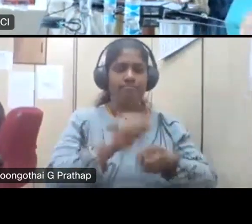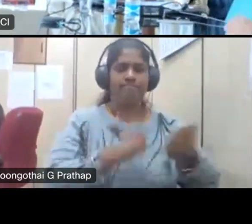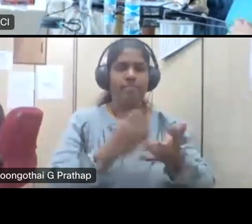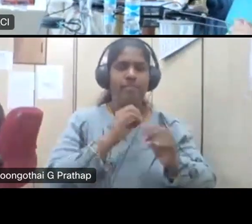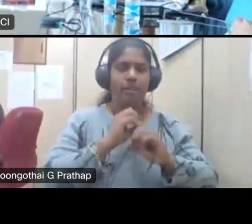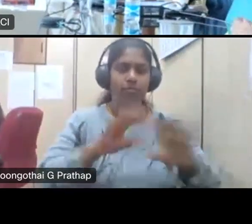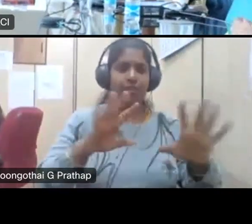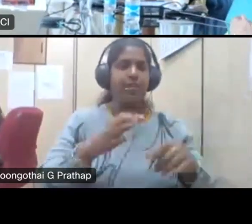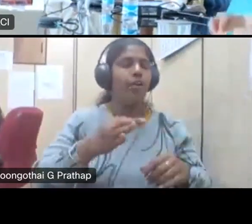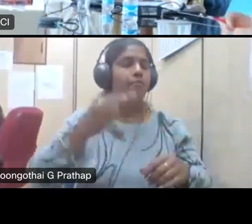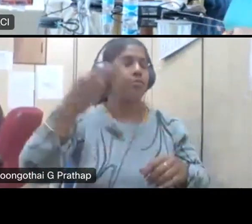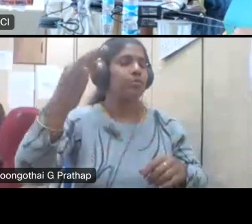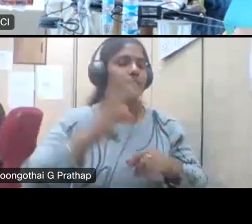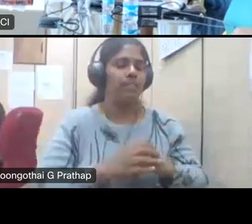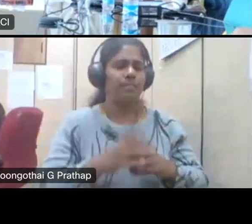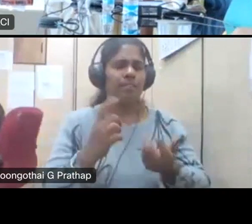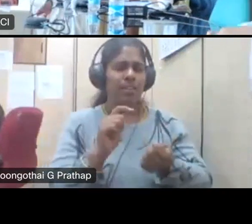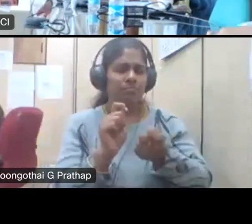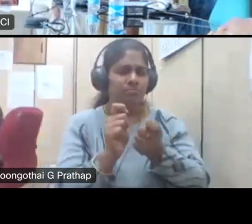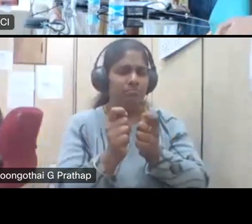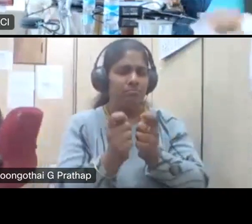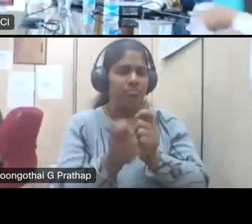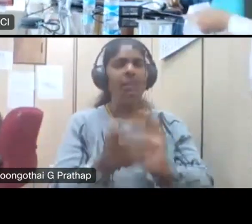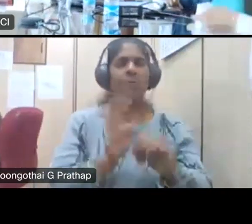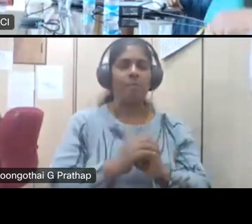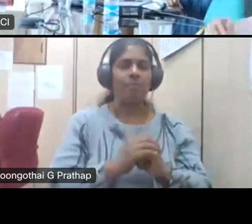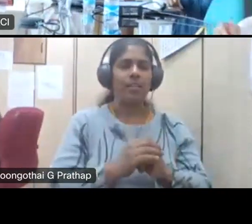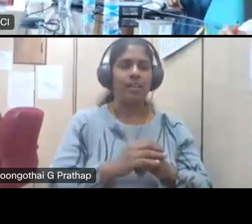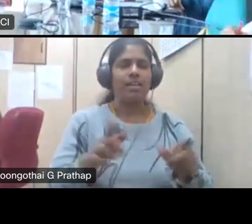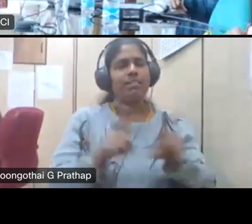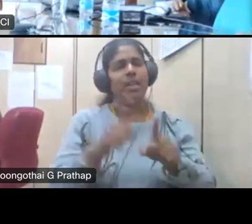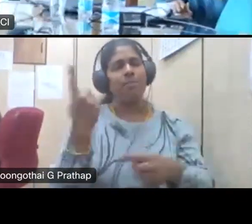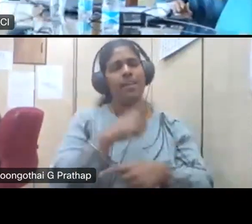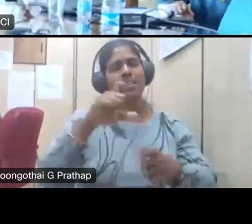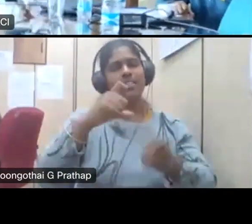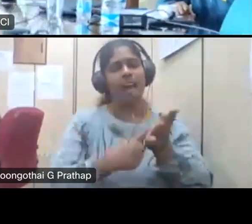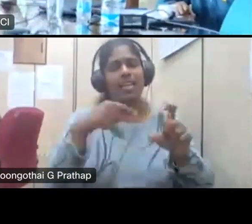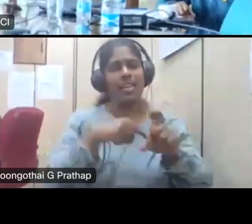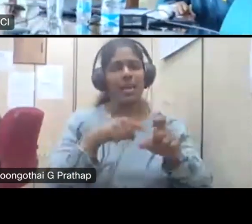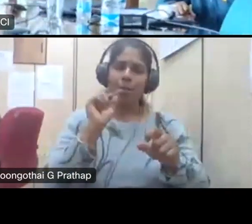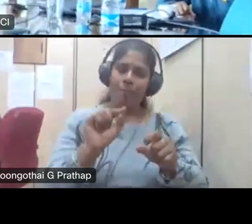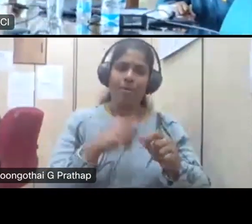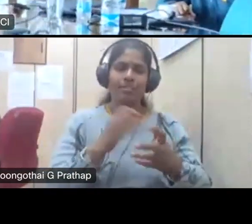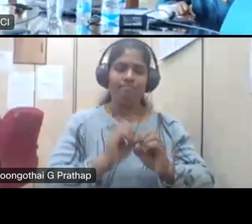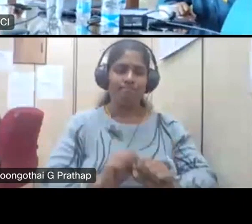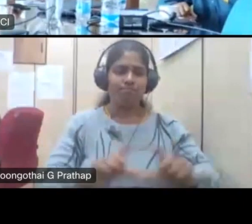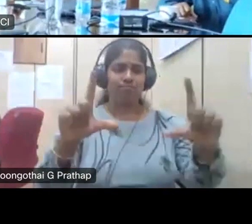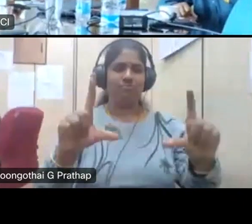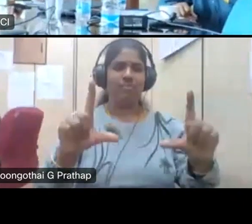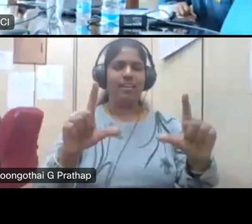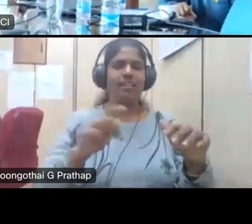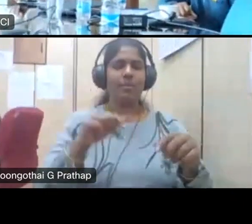future, we will further fine tune it so that on the same day, the CRE points are reflected. So the same we will try to do for physical